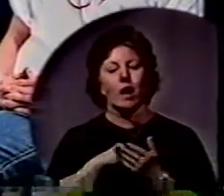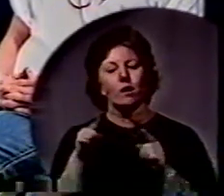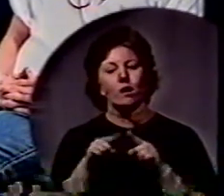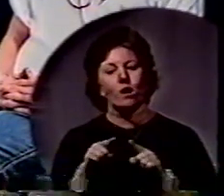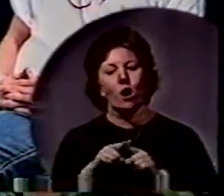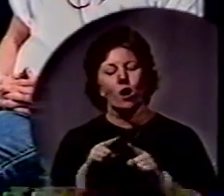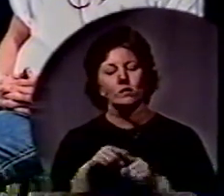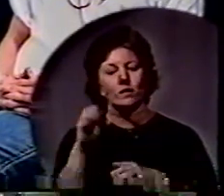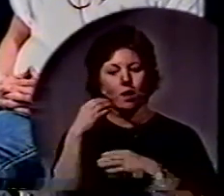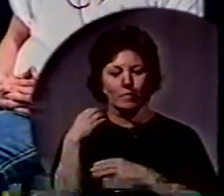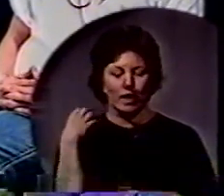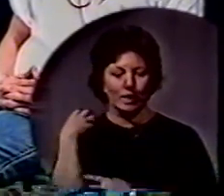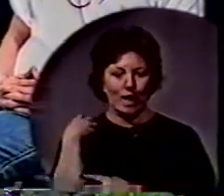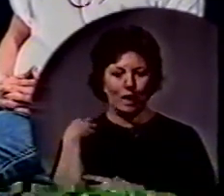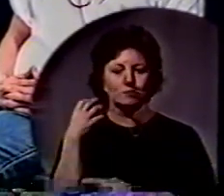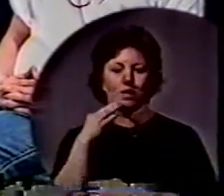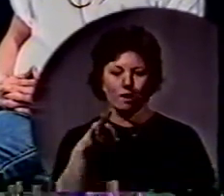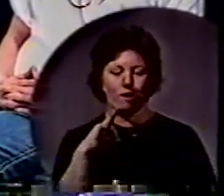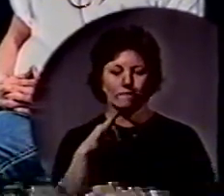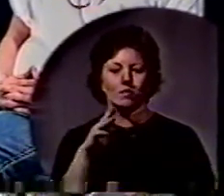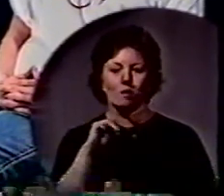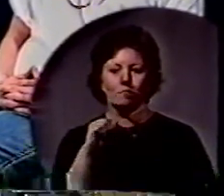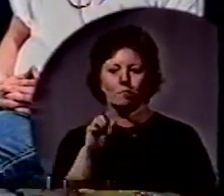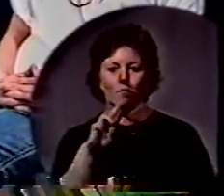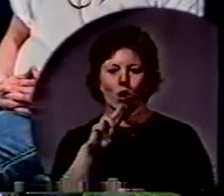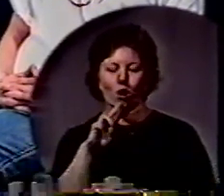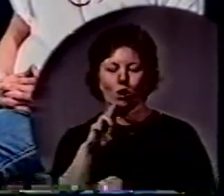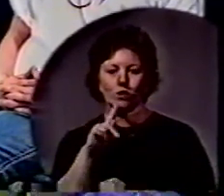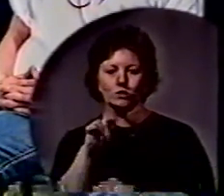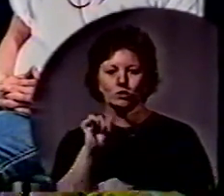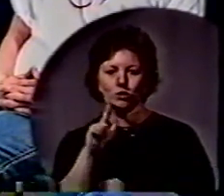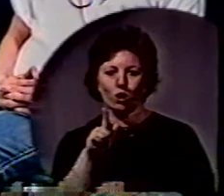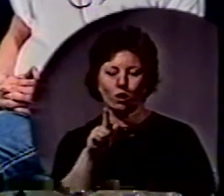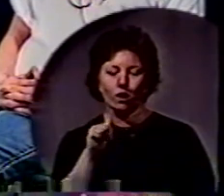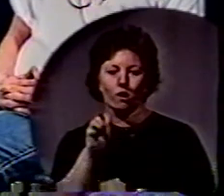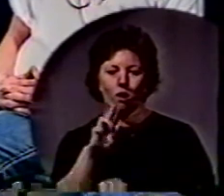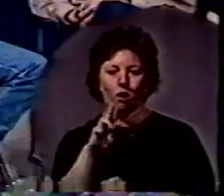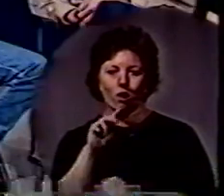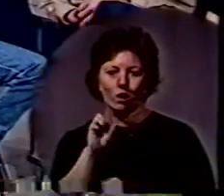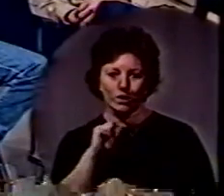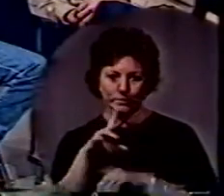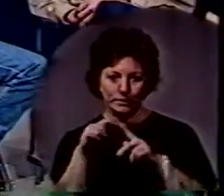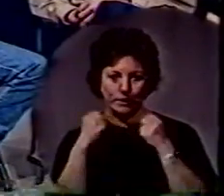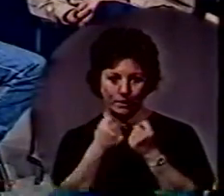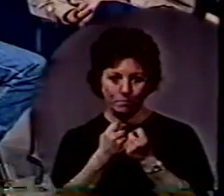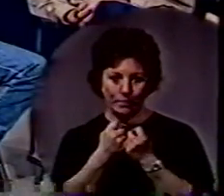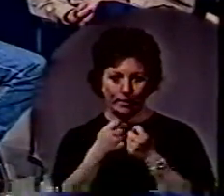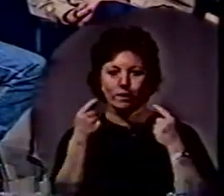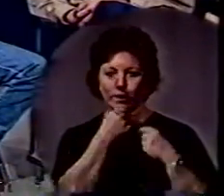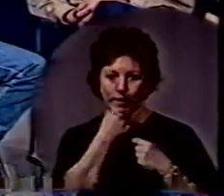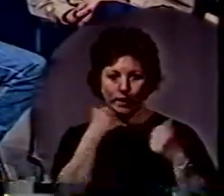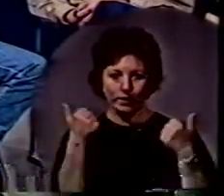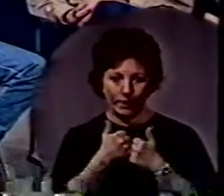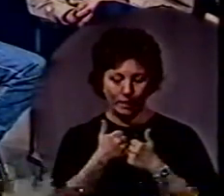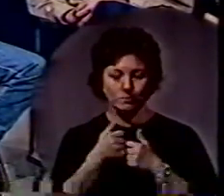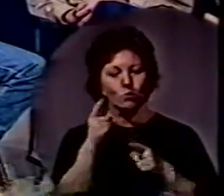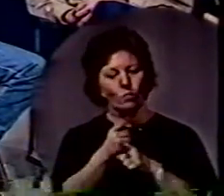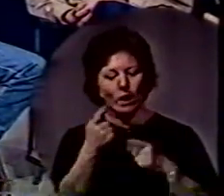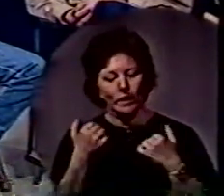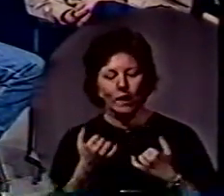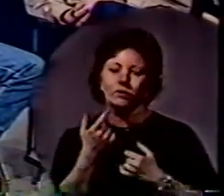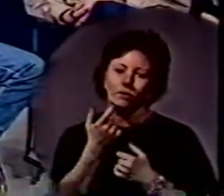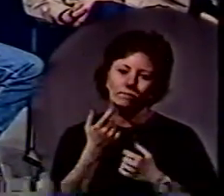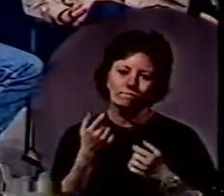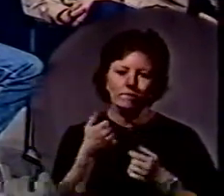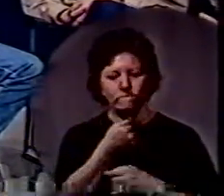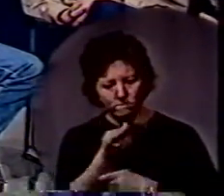am the captain of the martial arts team for the gay games. Mm-hmm. And right now, we have a very small amount of people interested.